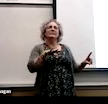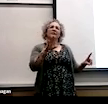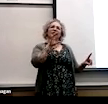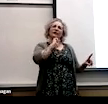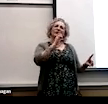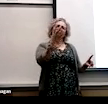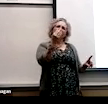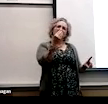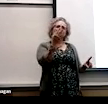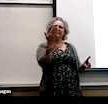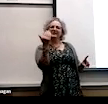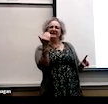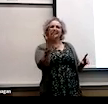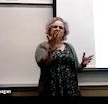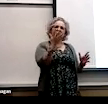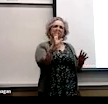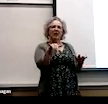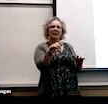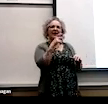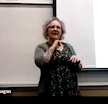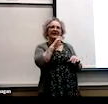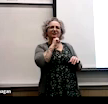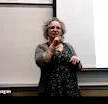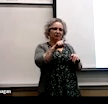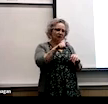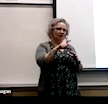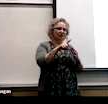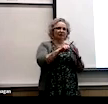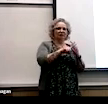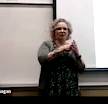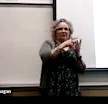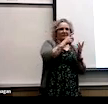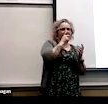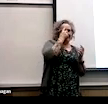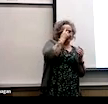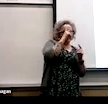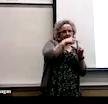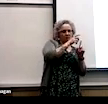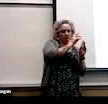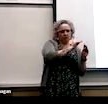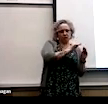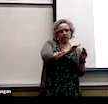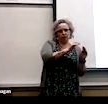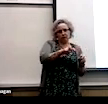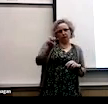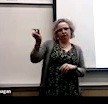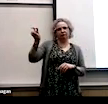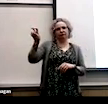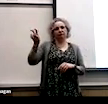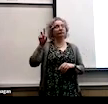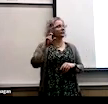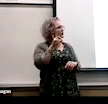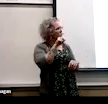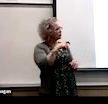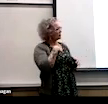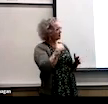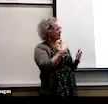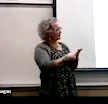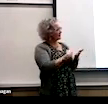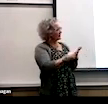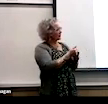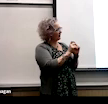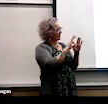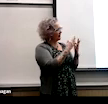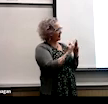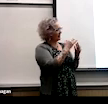that might look like? In that situation, Caitlin, you're talking about working with the family specifically to plan for that? Depends. Because